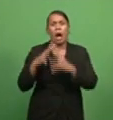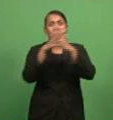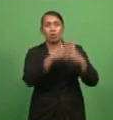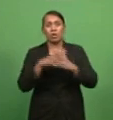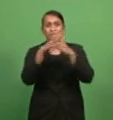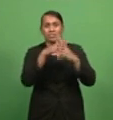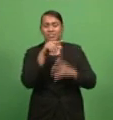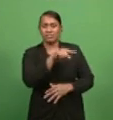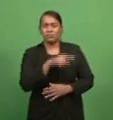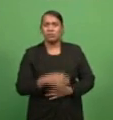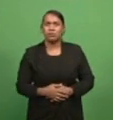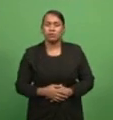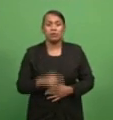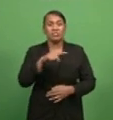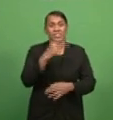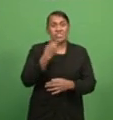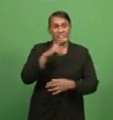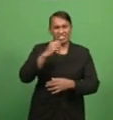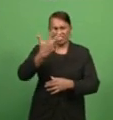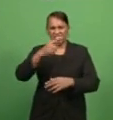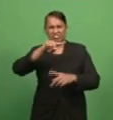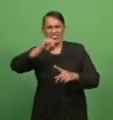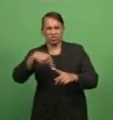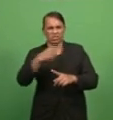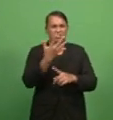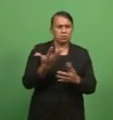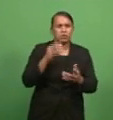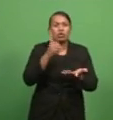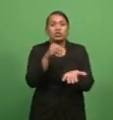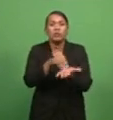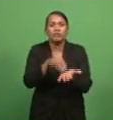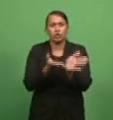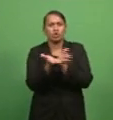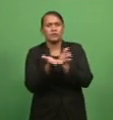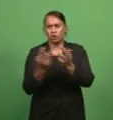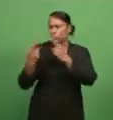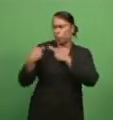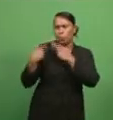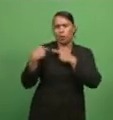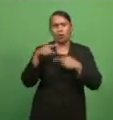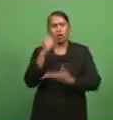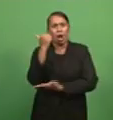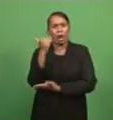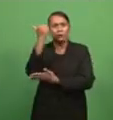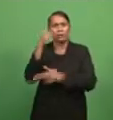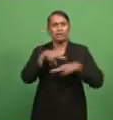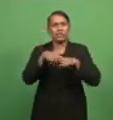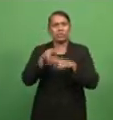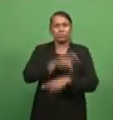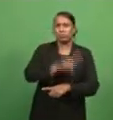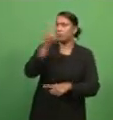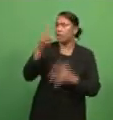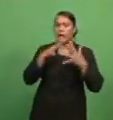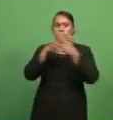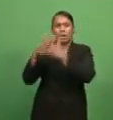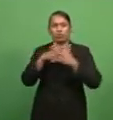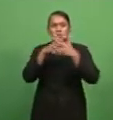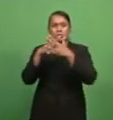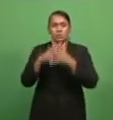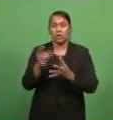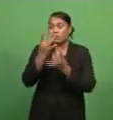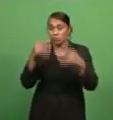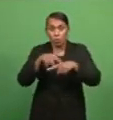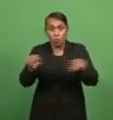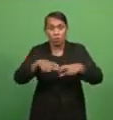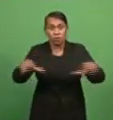$38,481 while serving as the Fijian ambassador to the United States of America. FICA counsel informed the court that this charge stands out